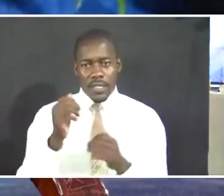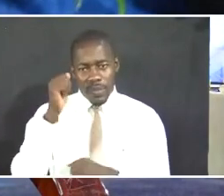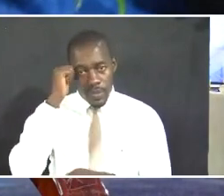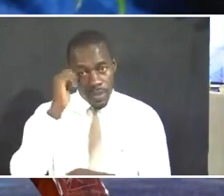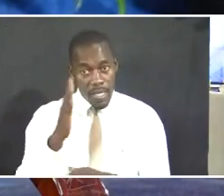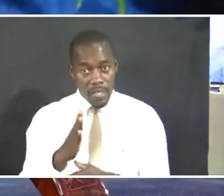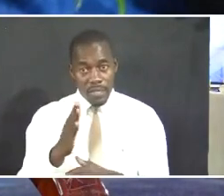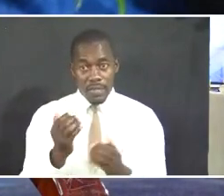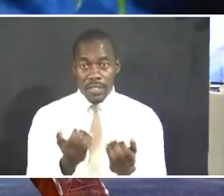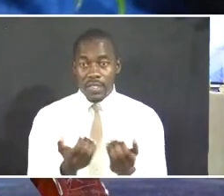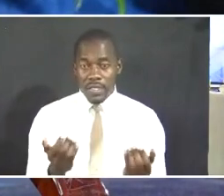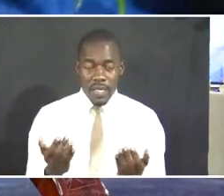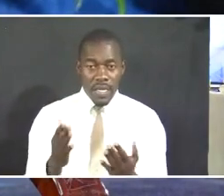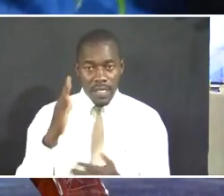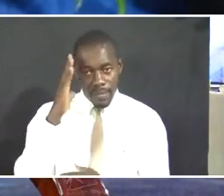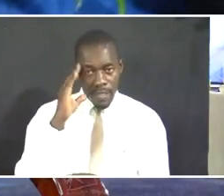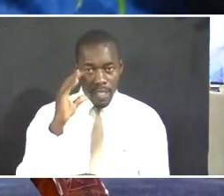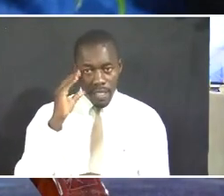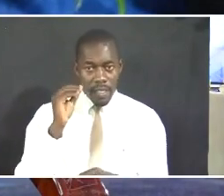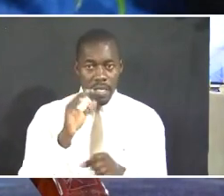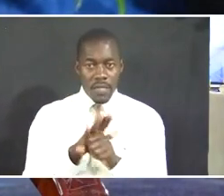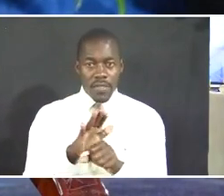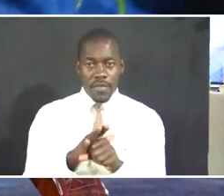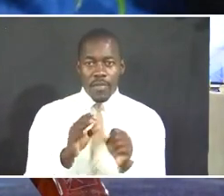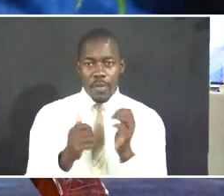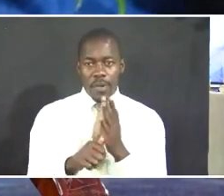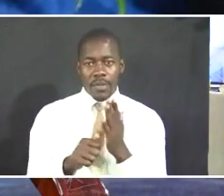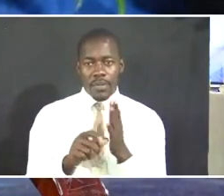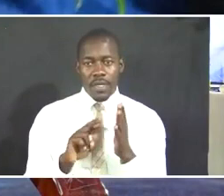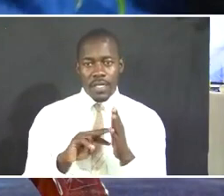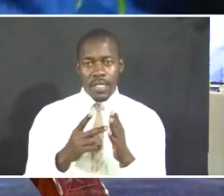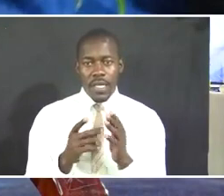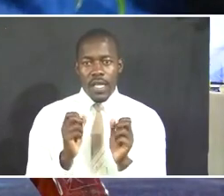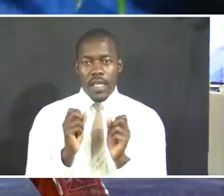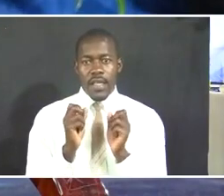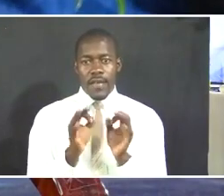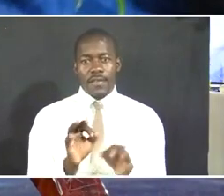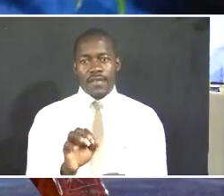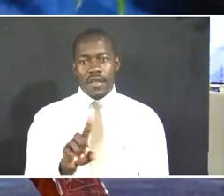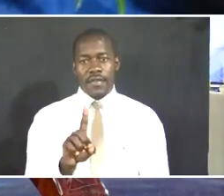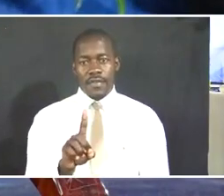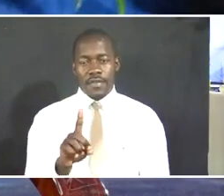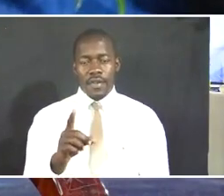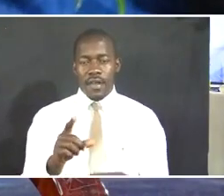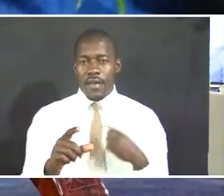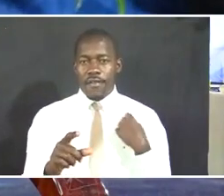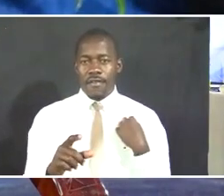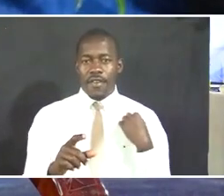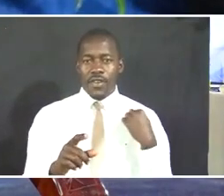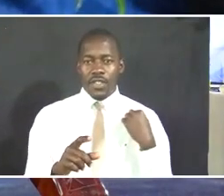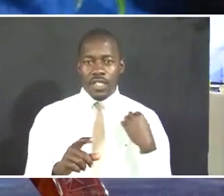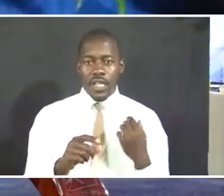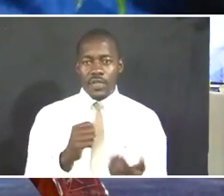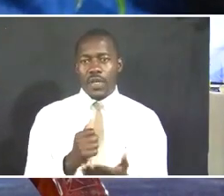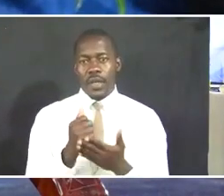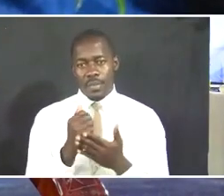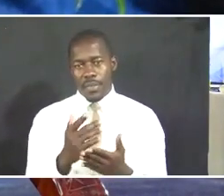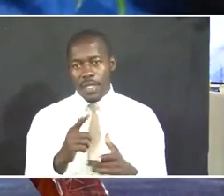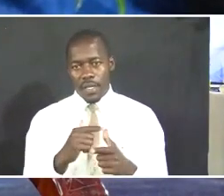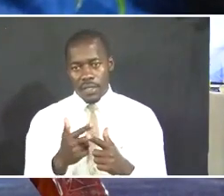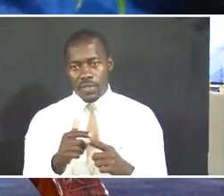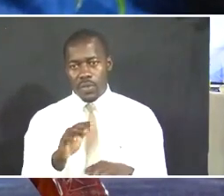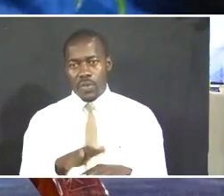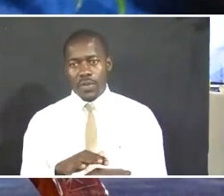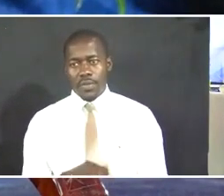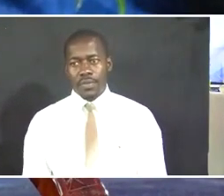being involved at the church level and even at individual level, that would be great. One of the